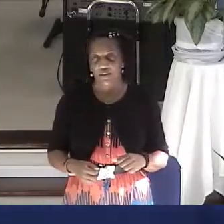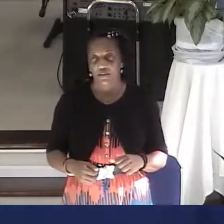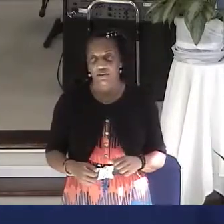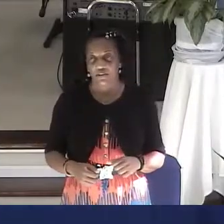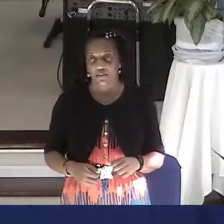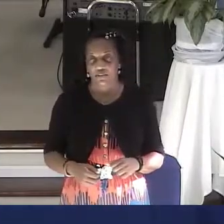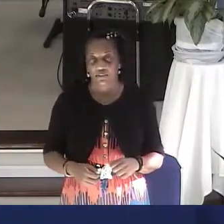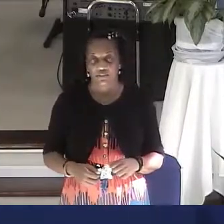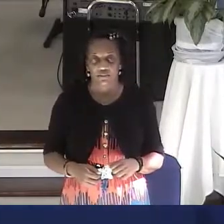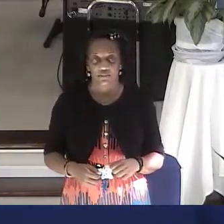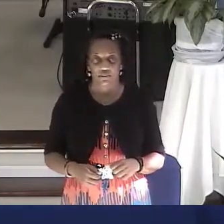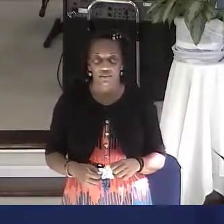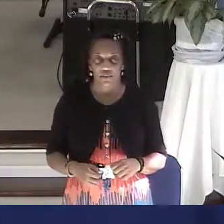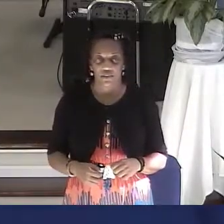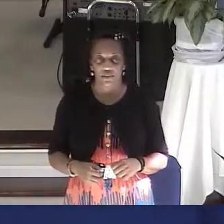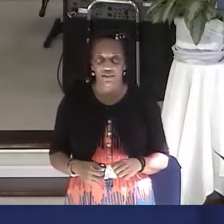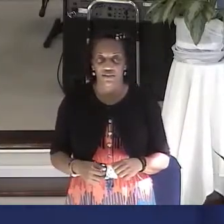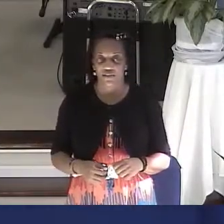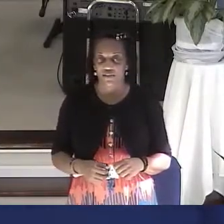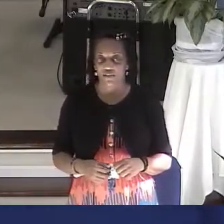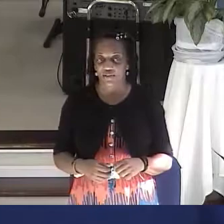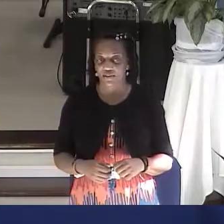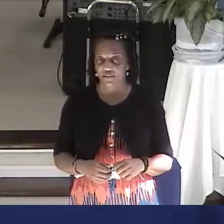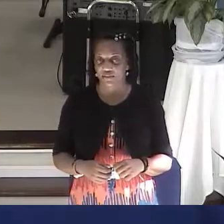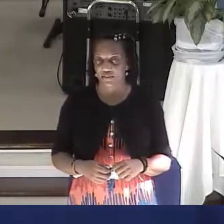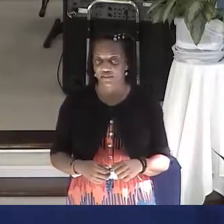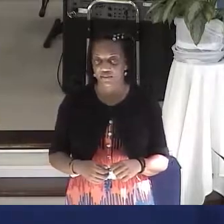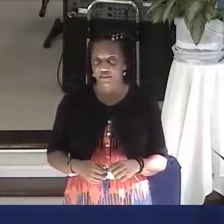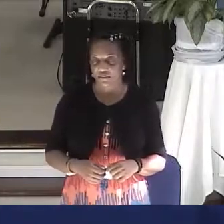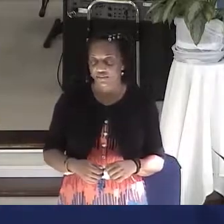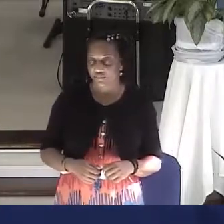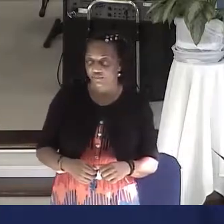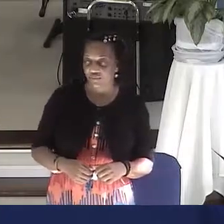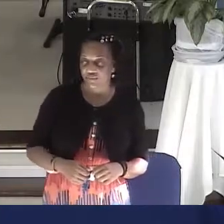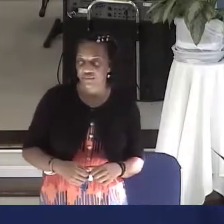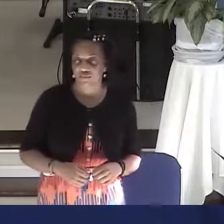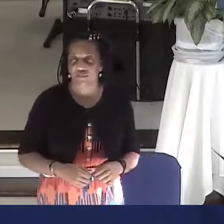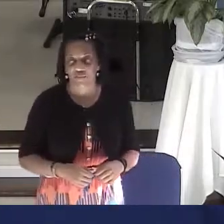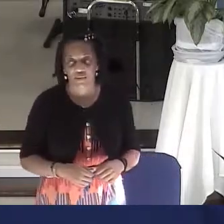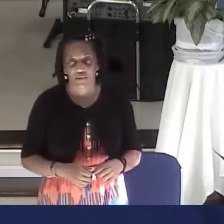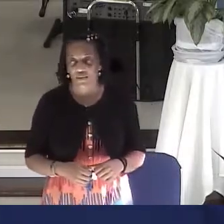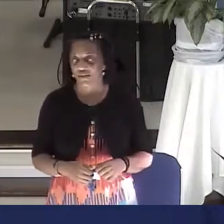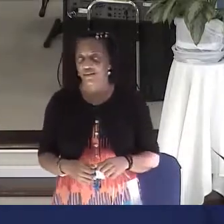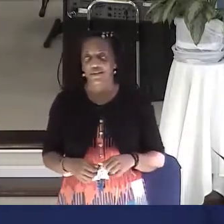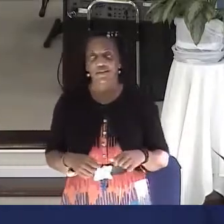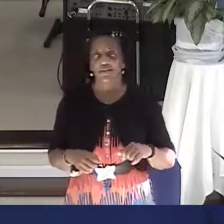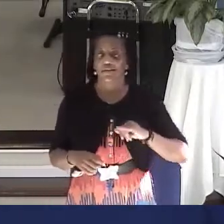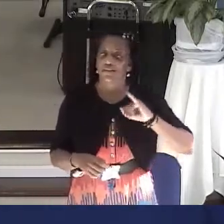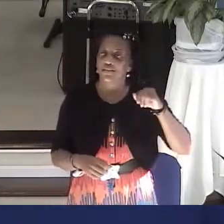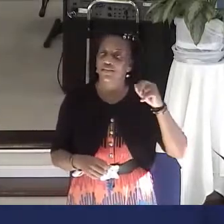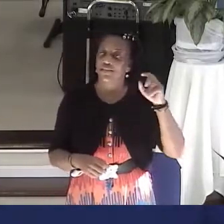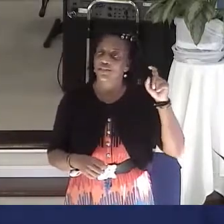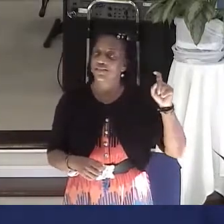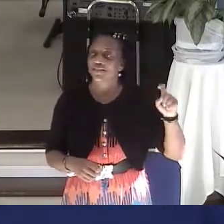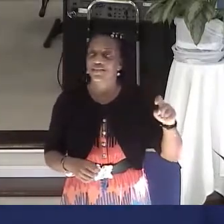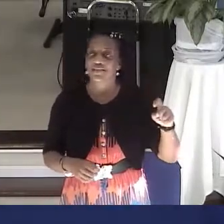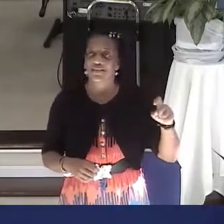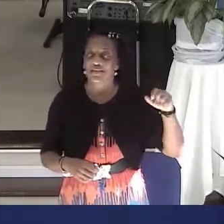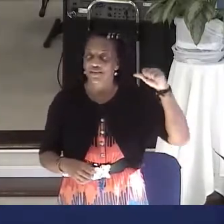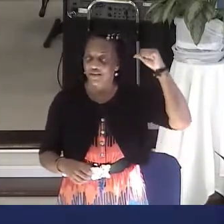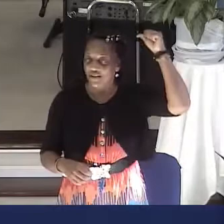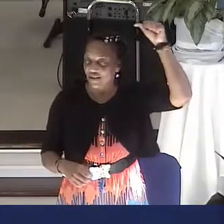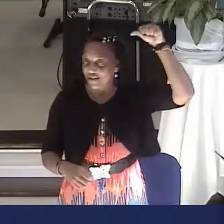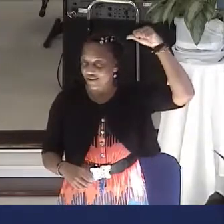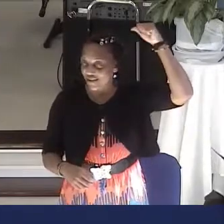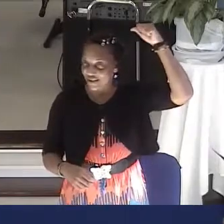joke, because I have to be me. But we don't need an icebreaker. We just need the anointing, because it's the anointing that breaks the yoke.